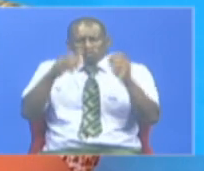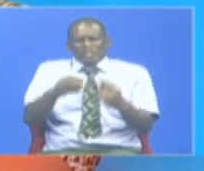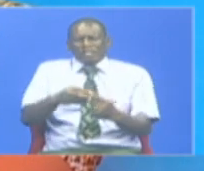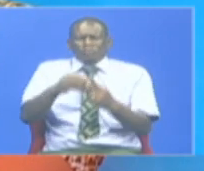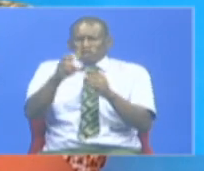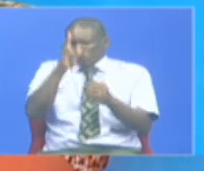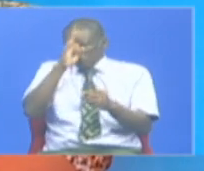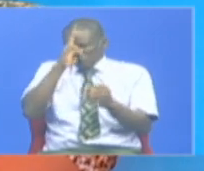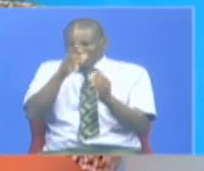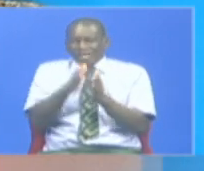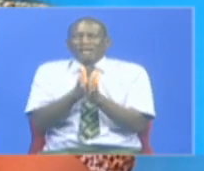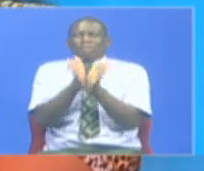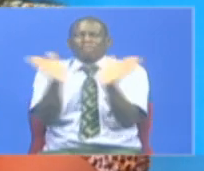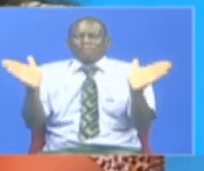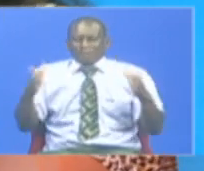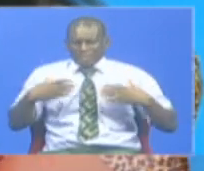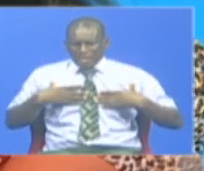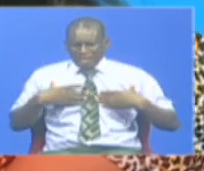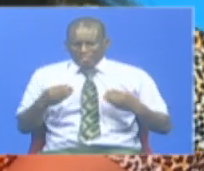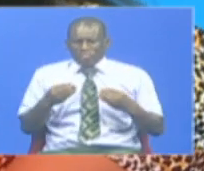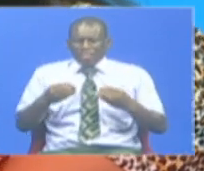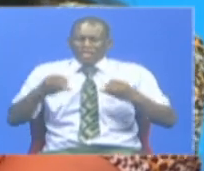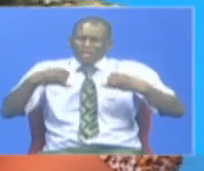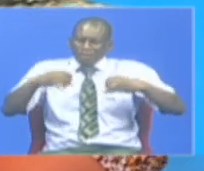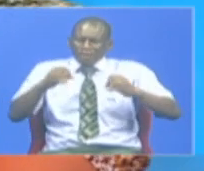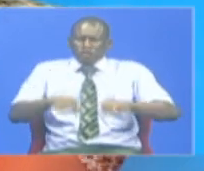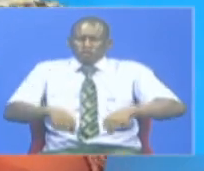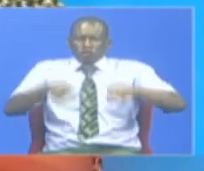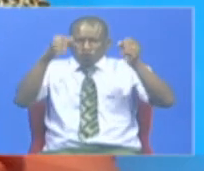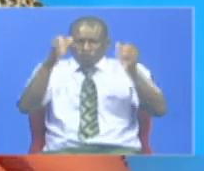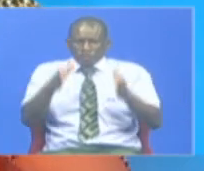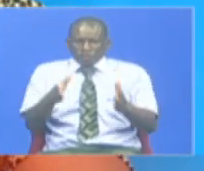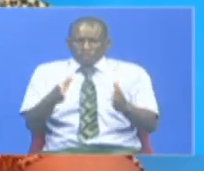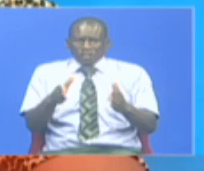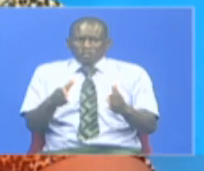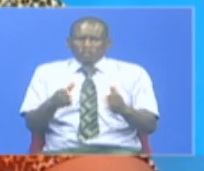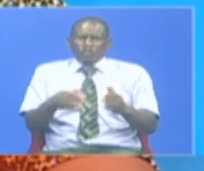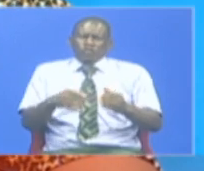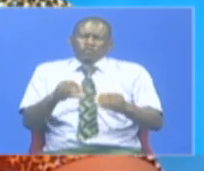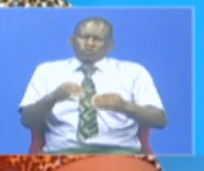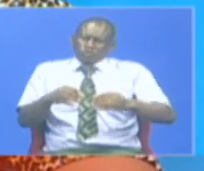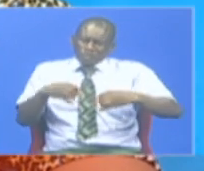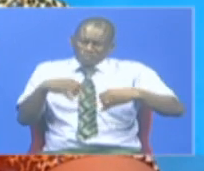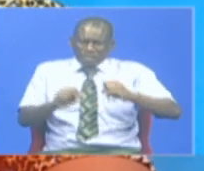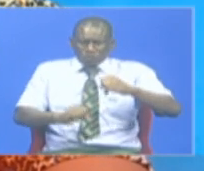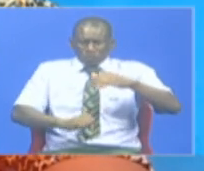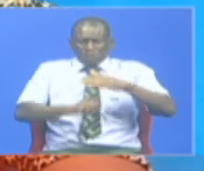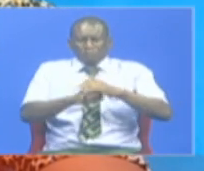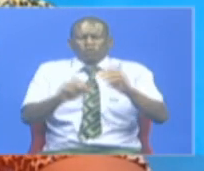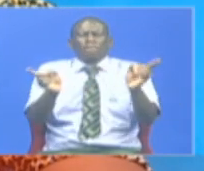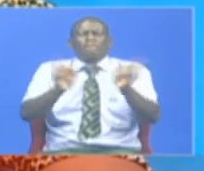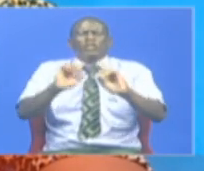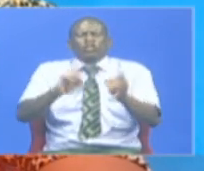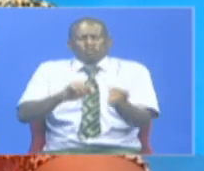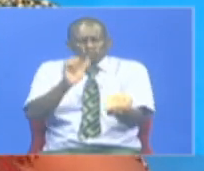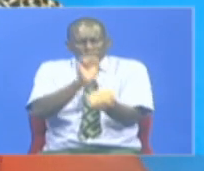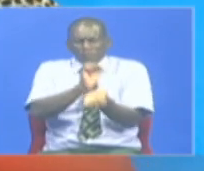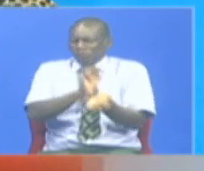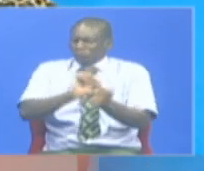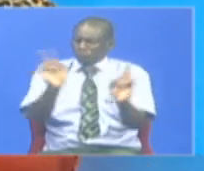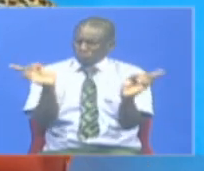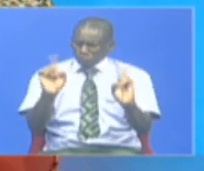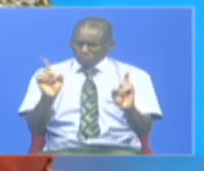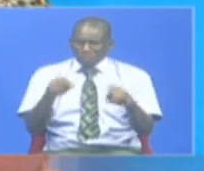and public health enforcement officers to take a more facilitative as opposed to a more punitive approach